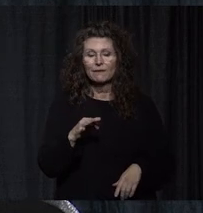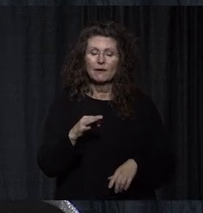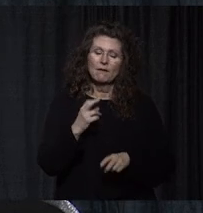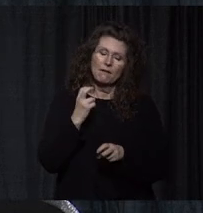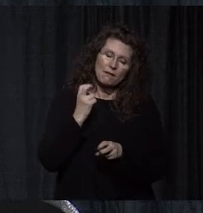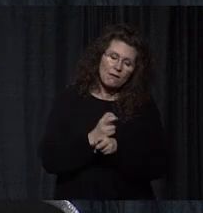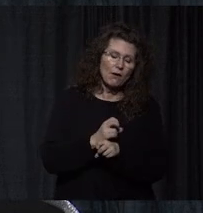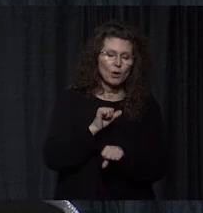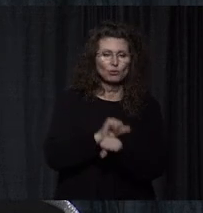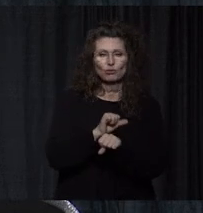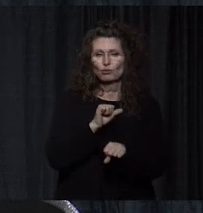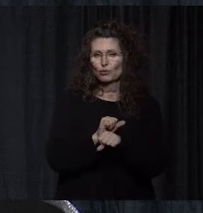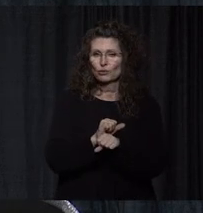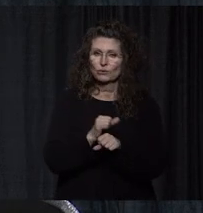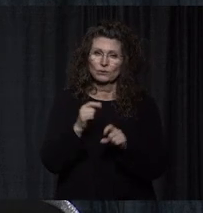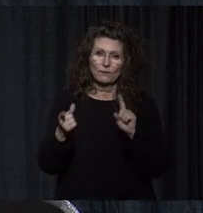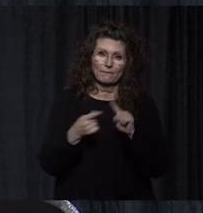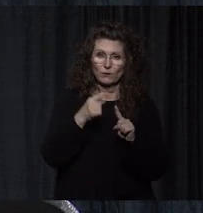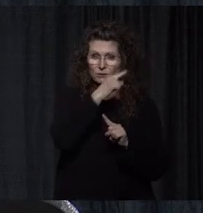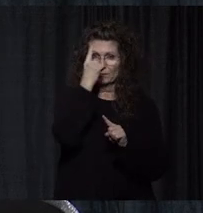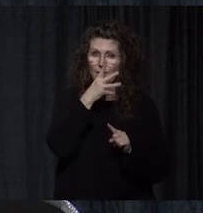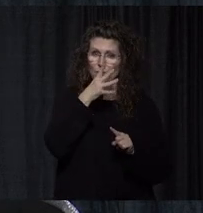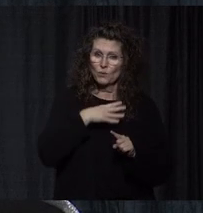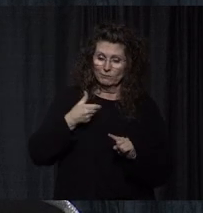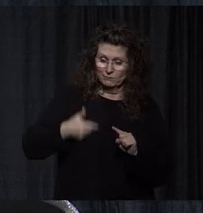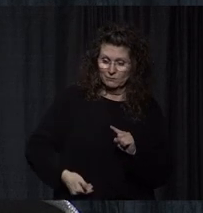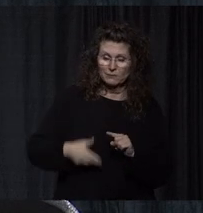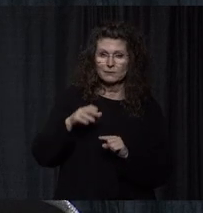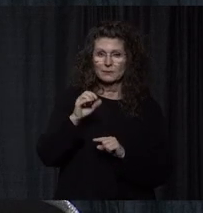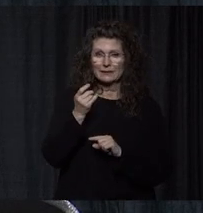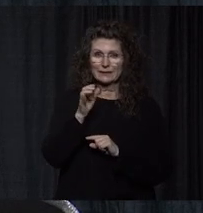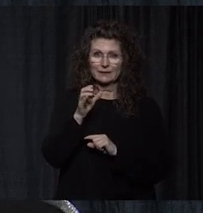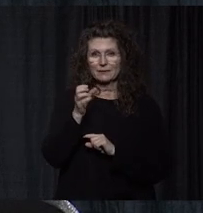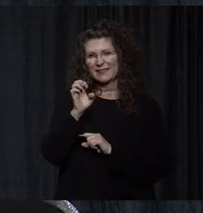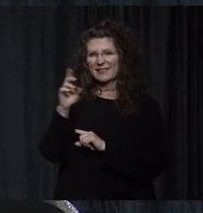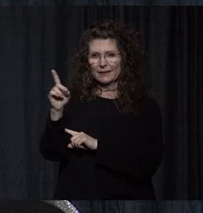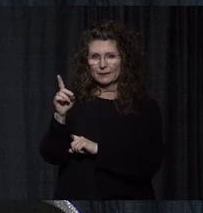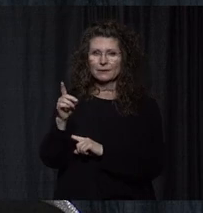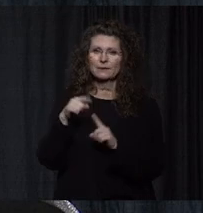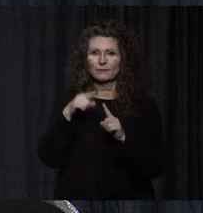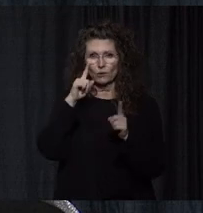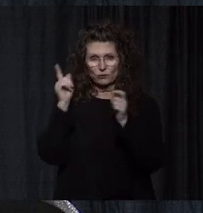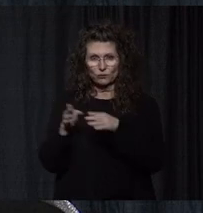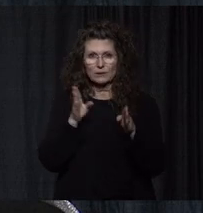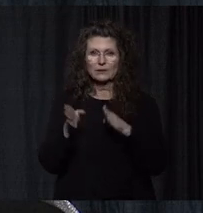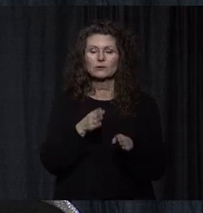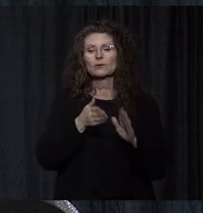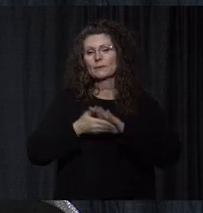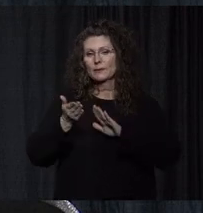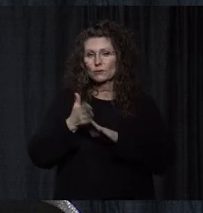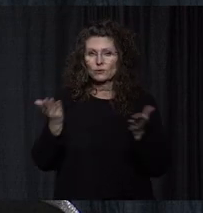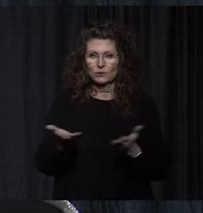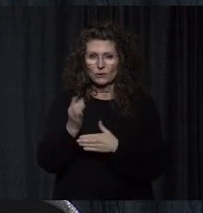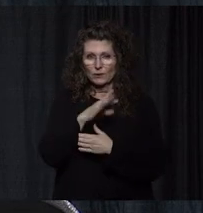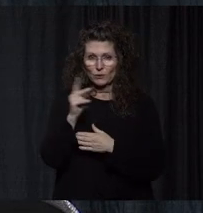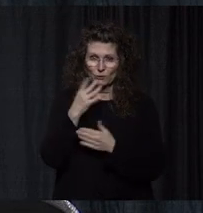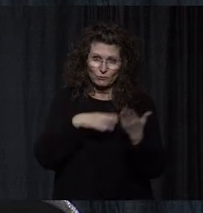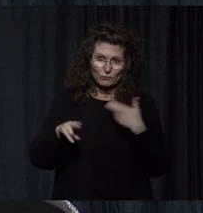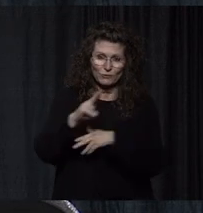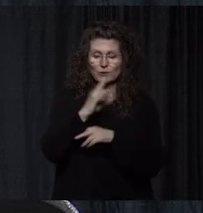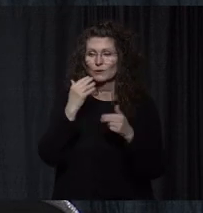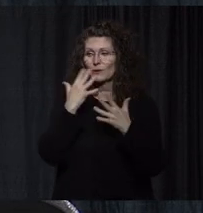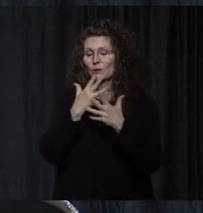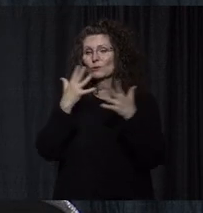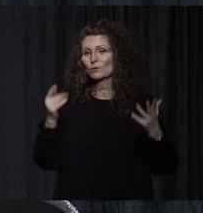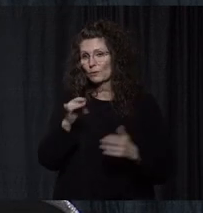successes as the first Black woman executive director, strategy and administration of York University. Thank you,